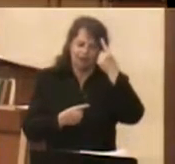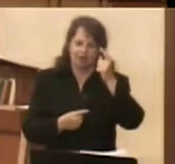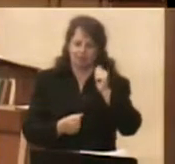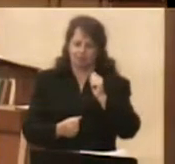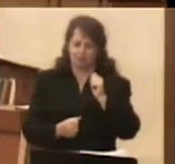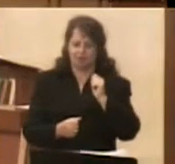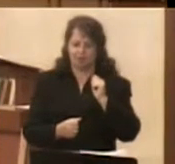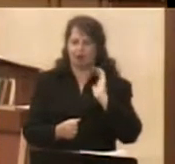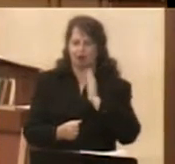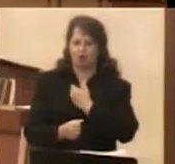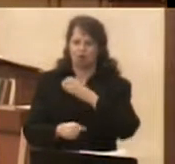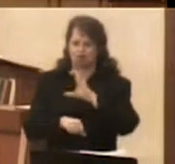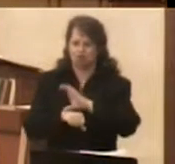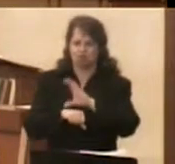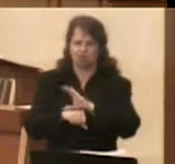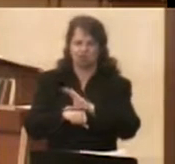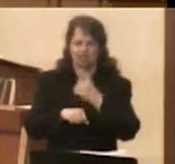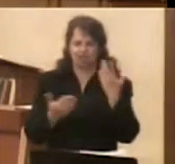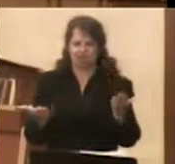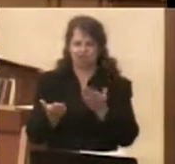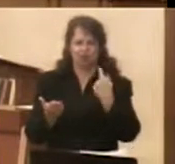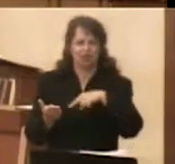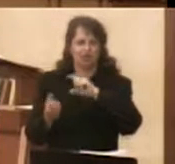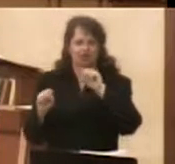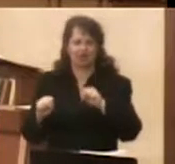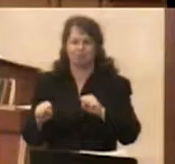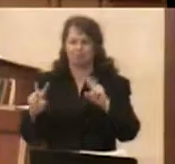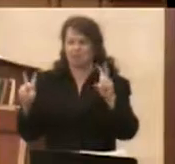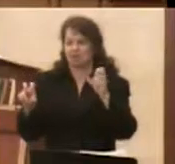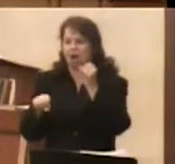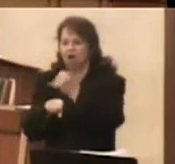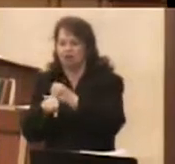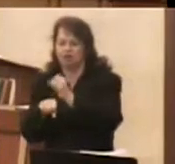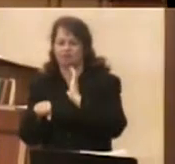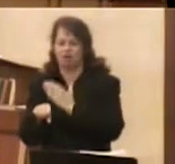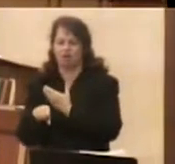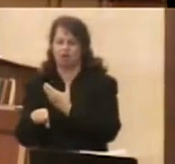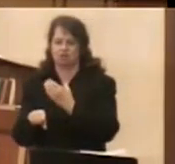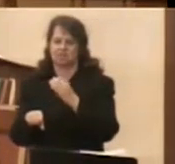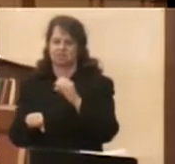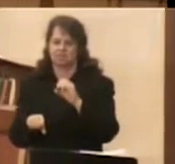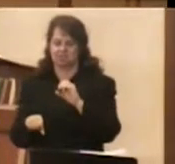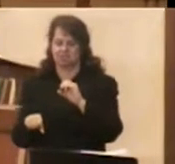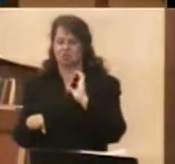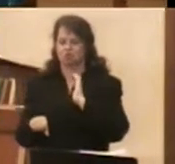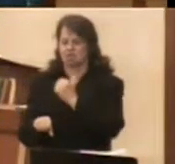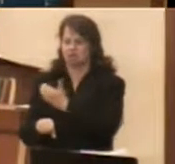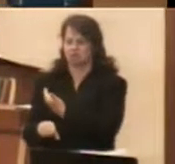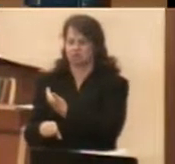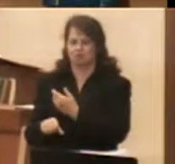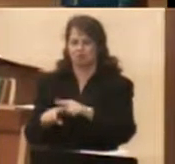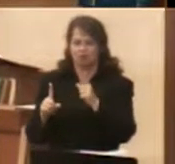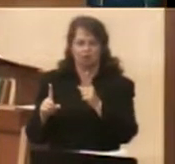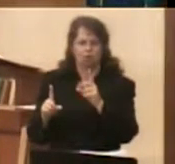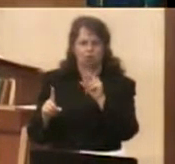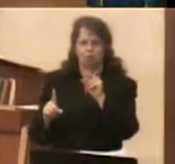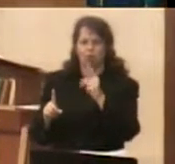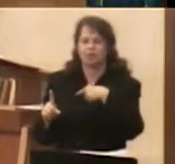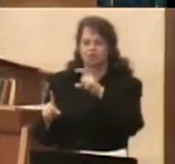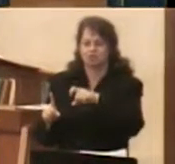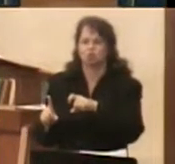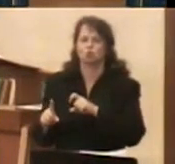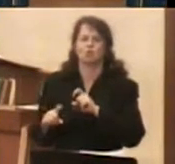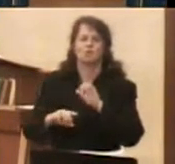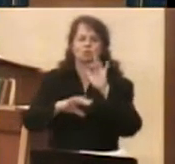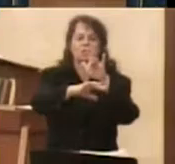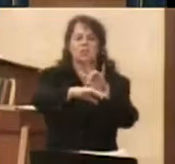island unto our own selves. And at times we are called to repent of this tendency, but I am grateful for the ways